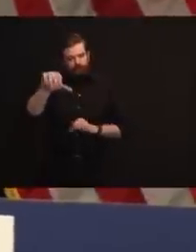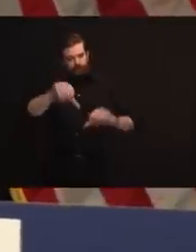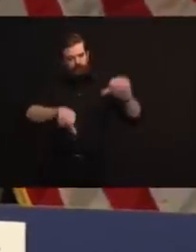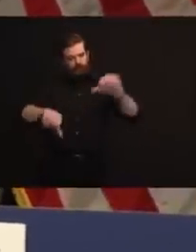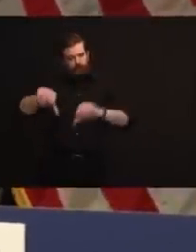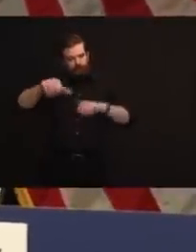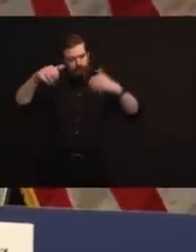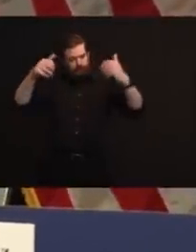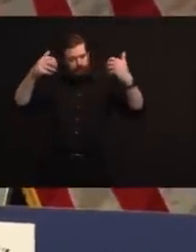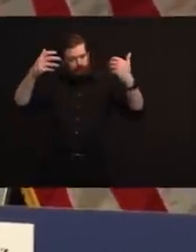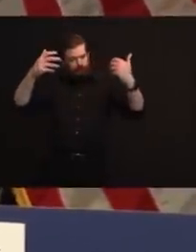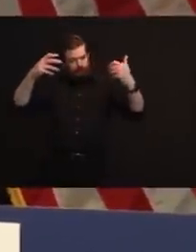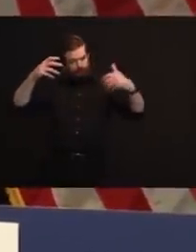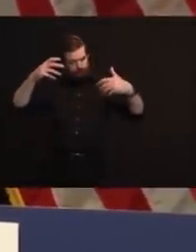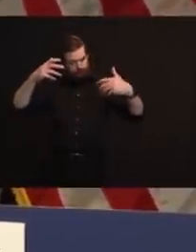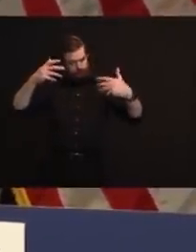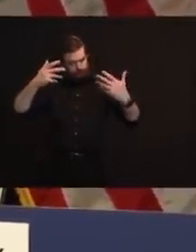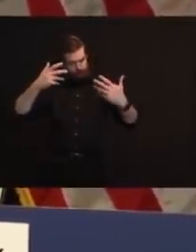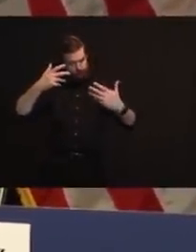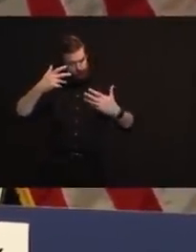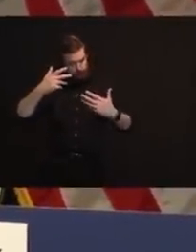development of vaccines has been,